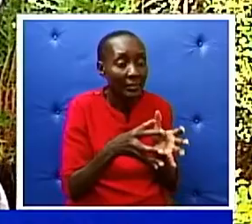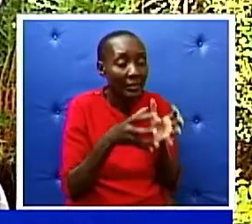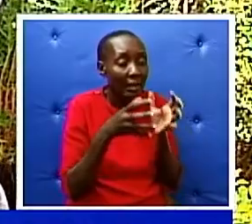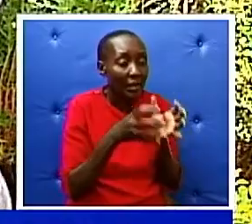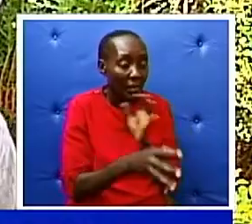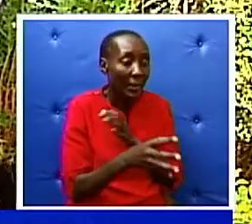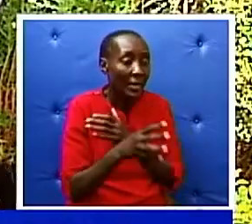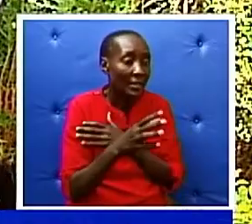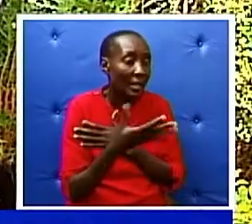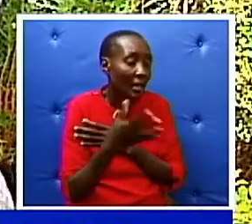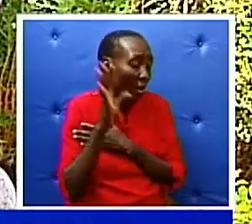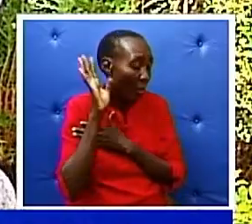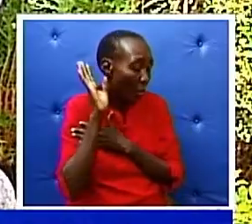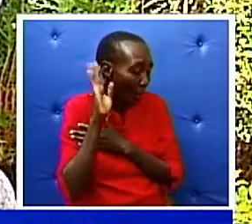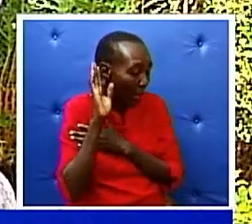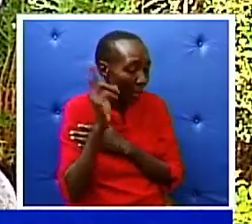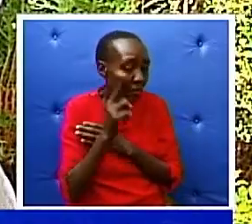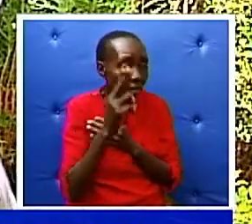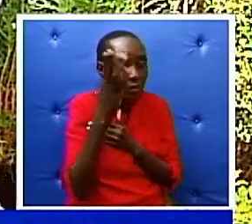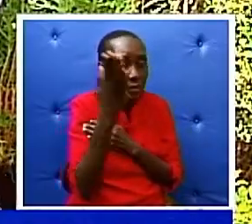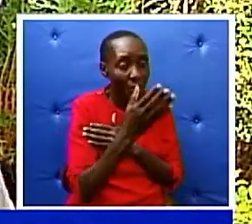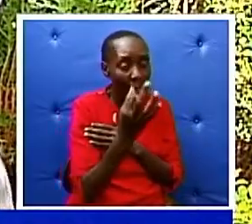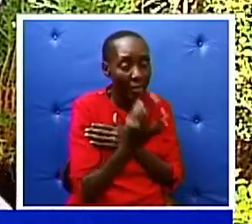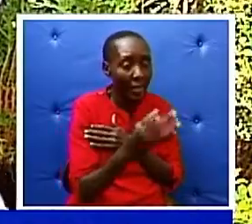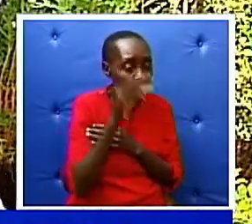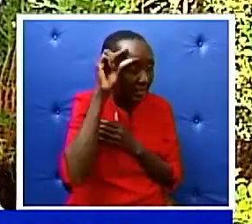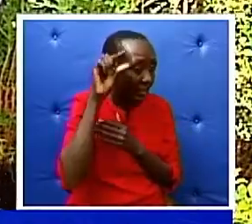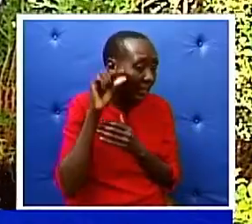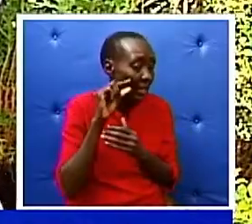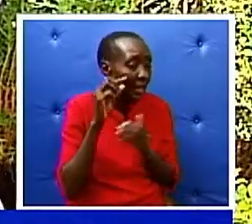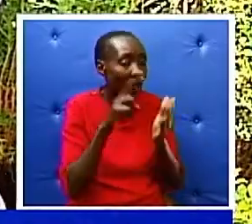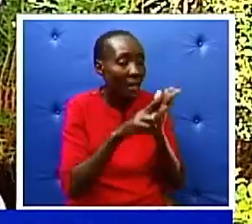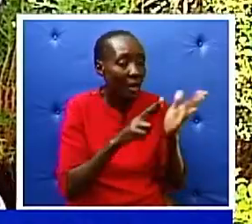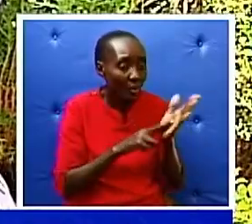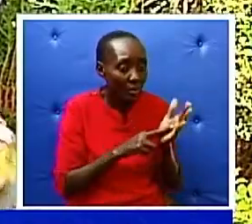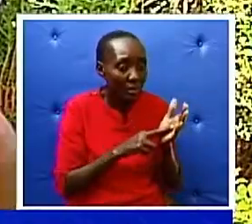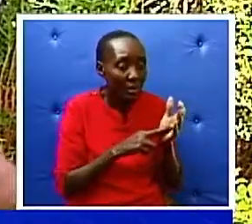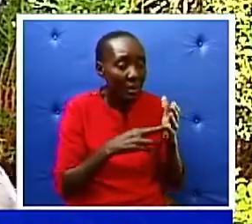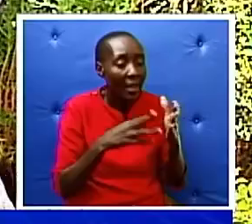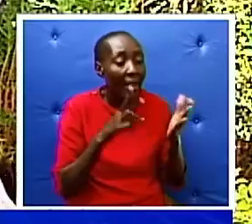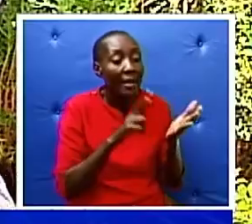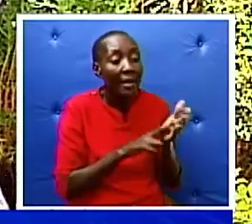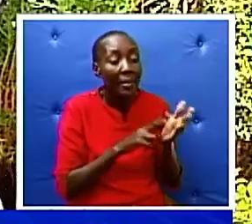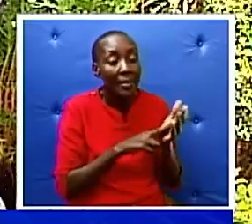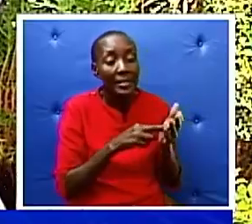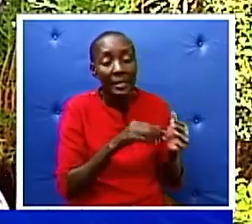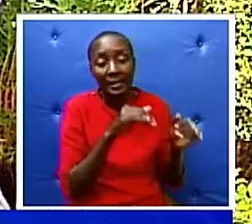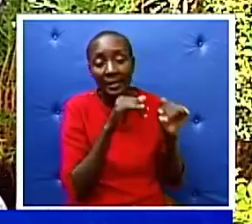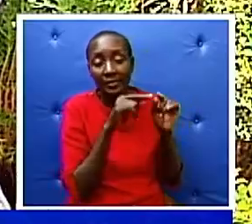gender principle in its candidates for elections, then